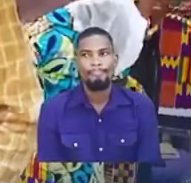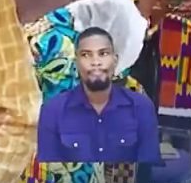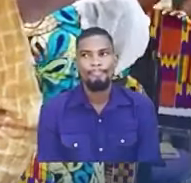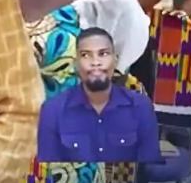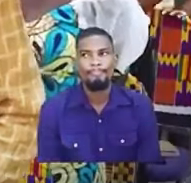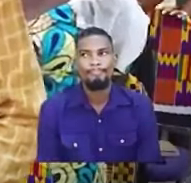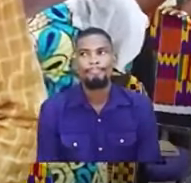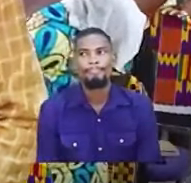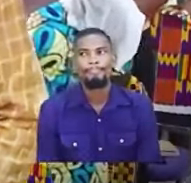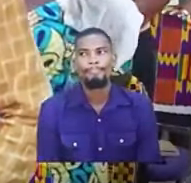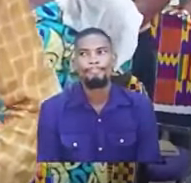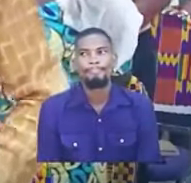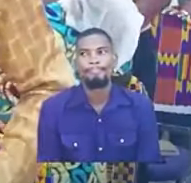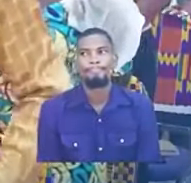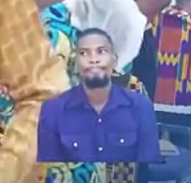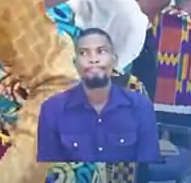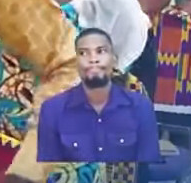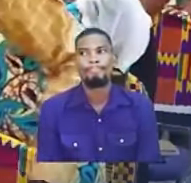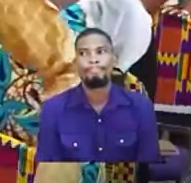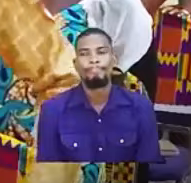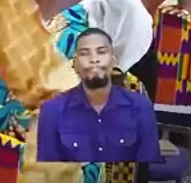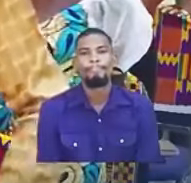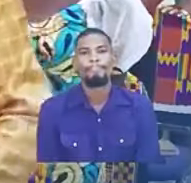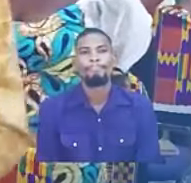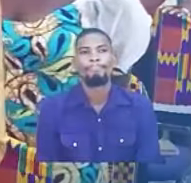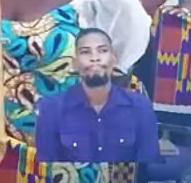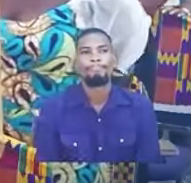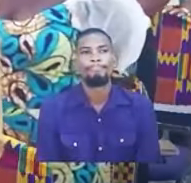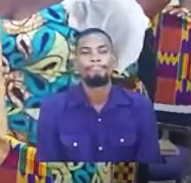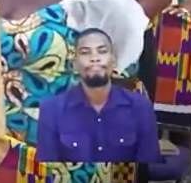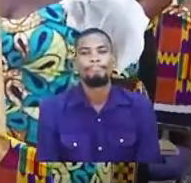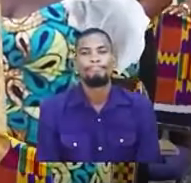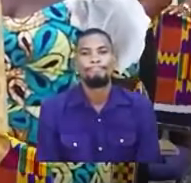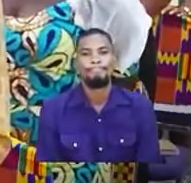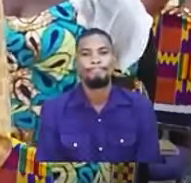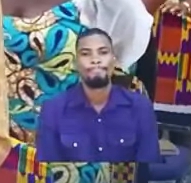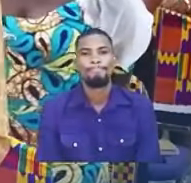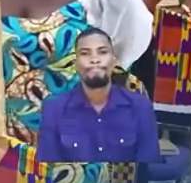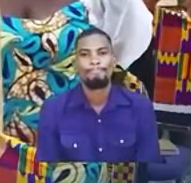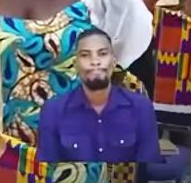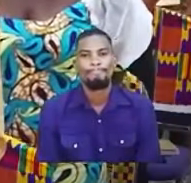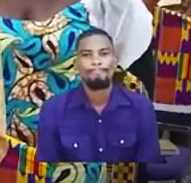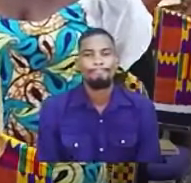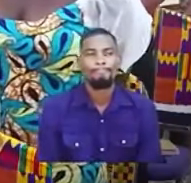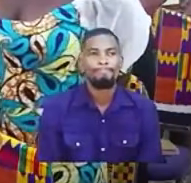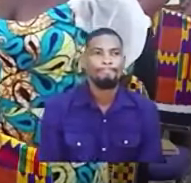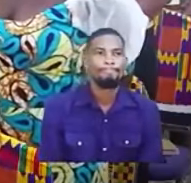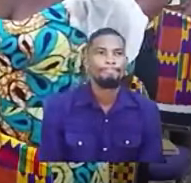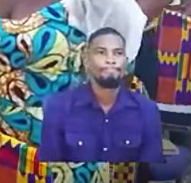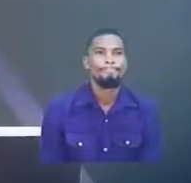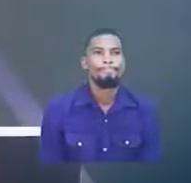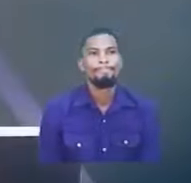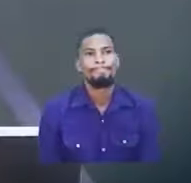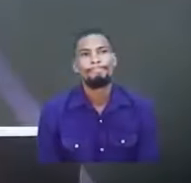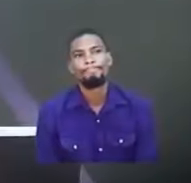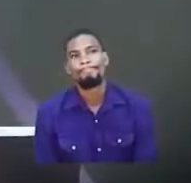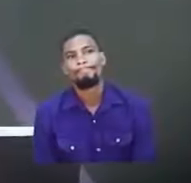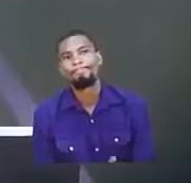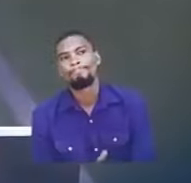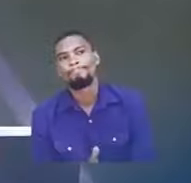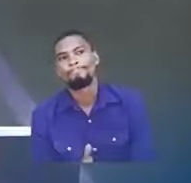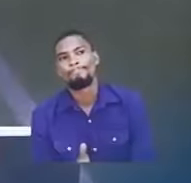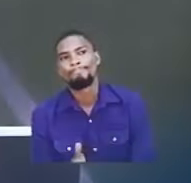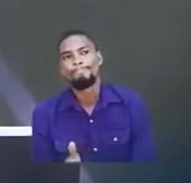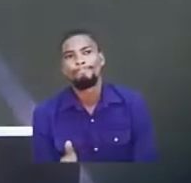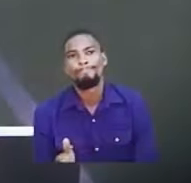So you see this message, when we're preaching, nobody was standing up and say, hey, preach on.